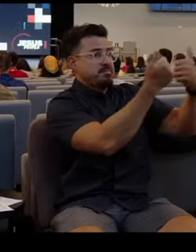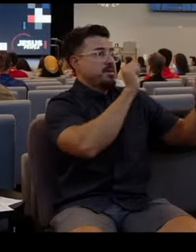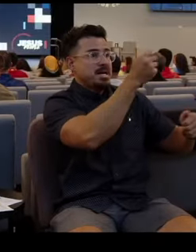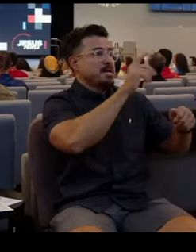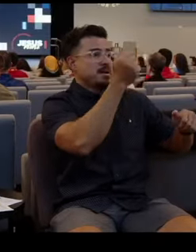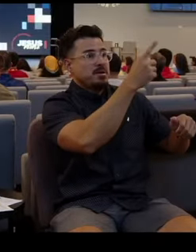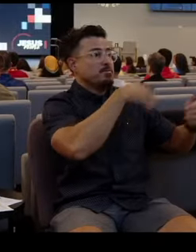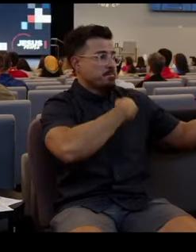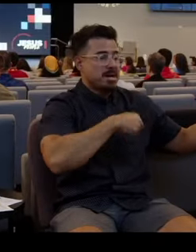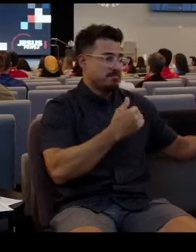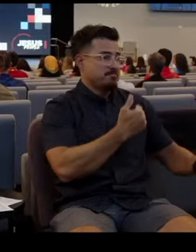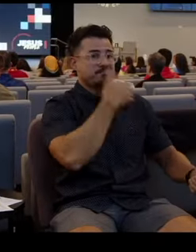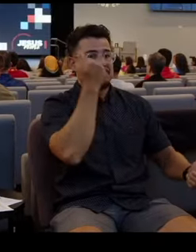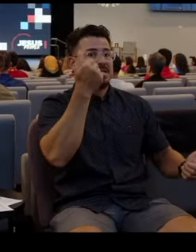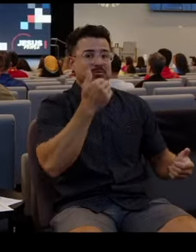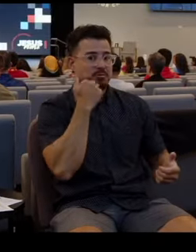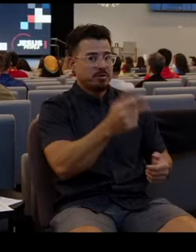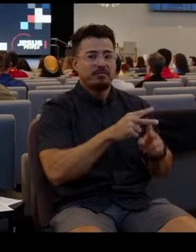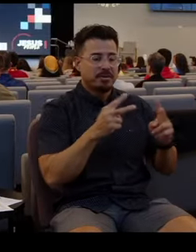the local music scene. I mean, they were good.